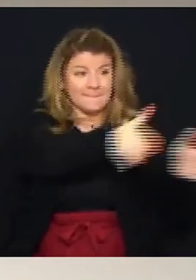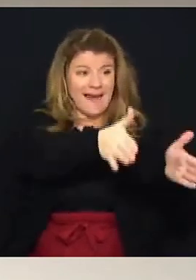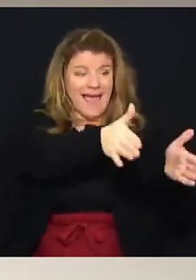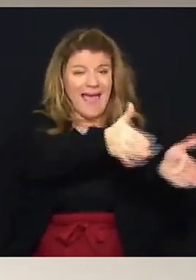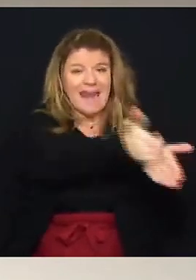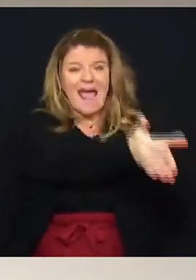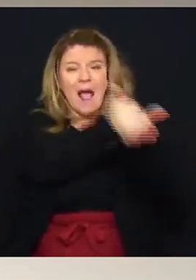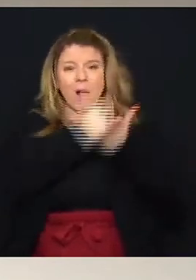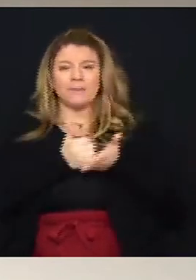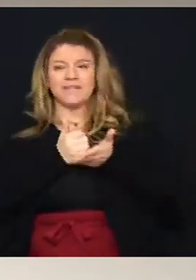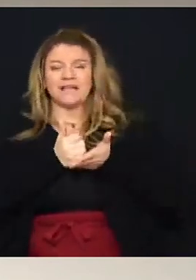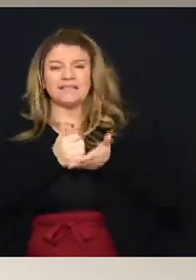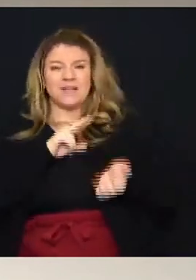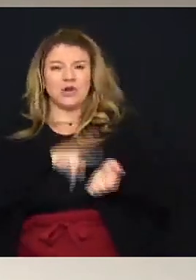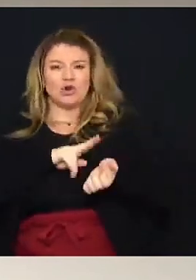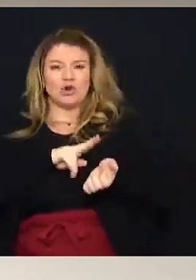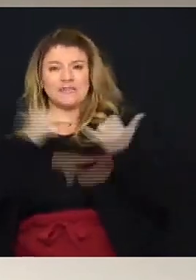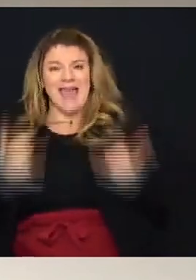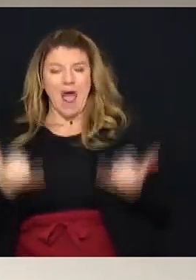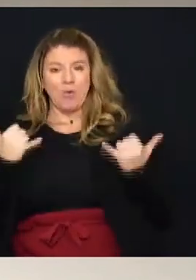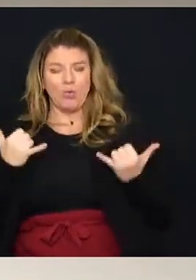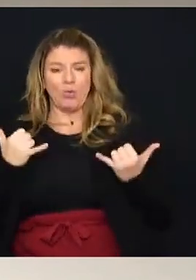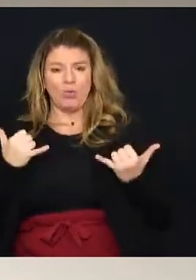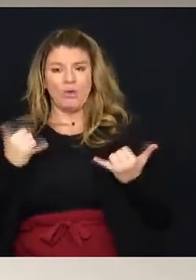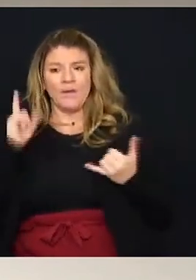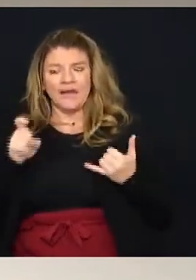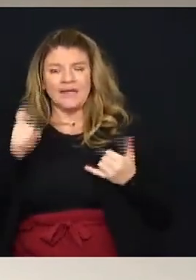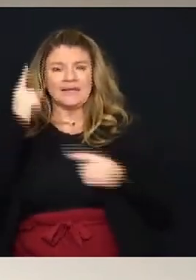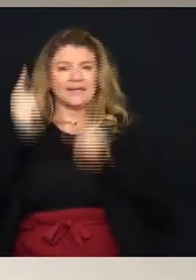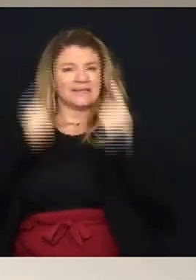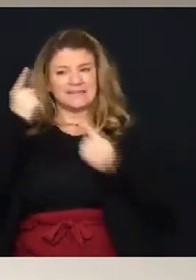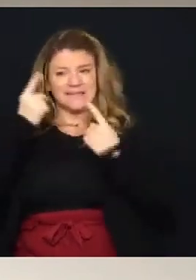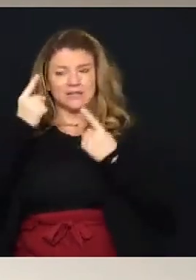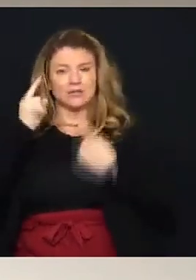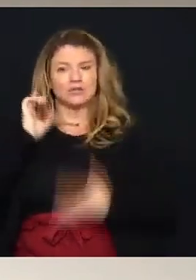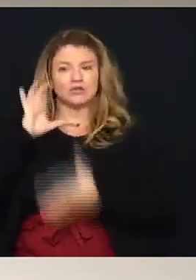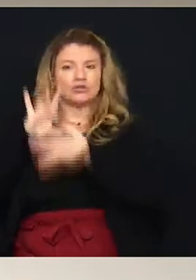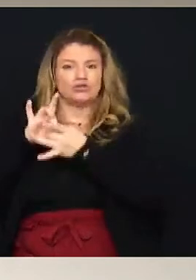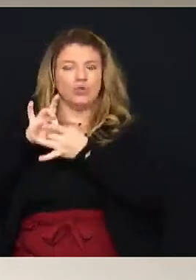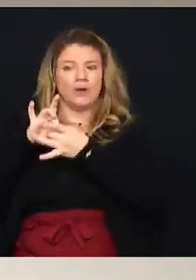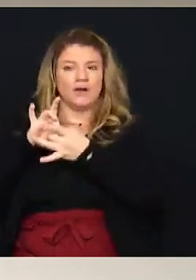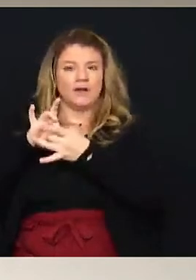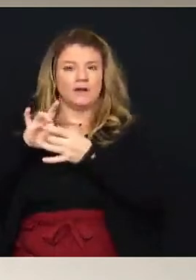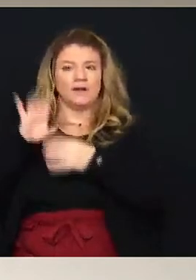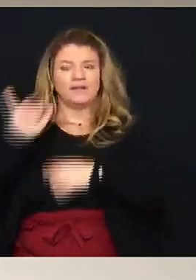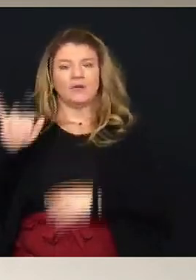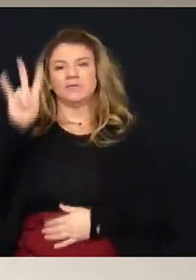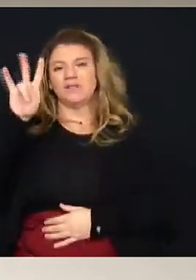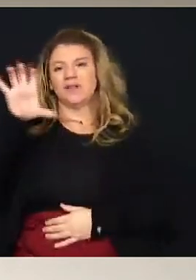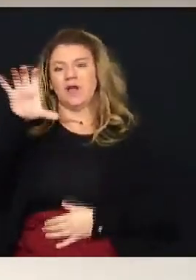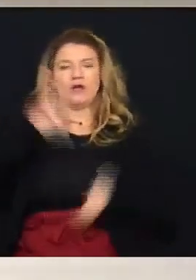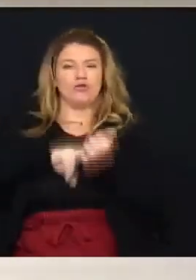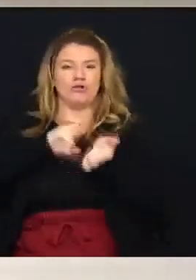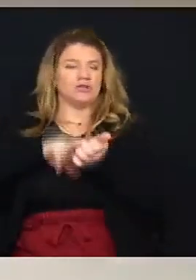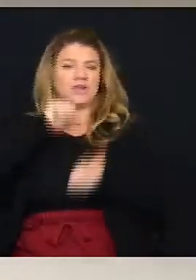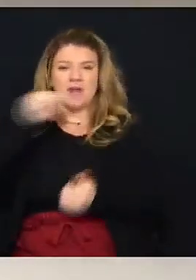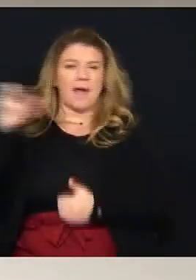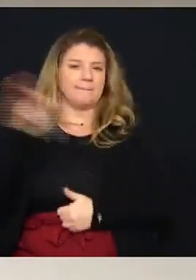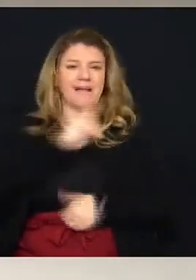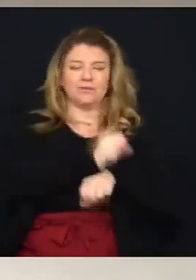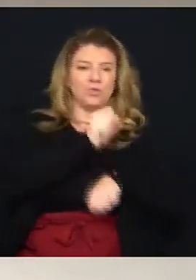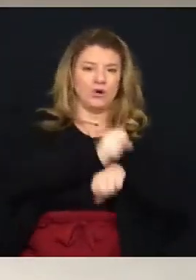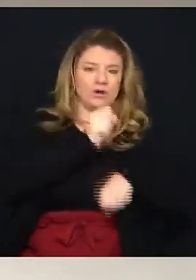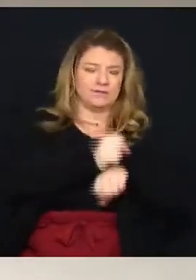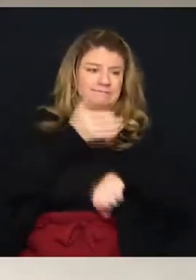retain nurses now that might even be considering joining the 1,700 nurses who have not renewed their licenses over the